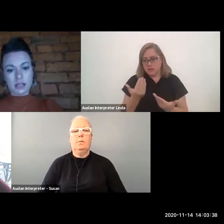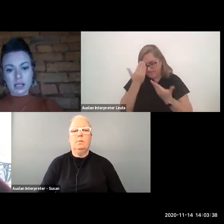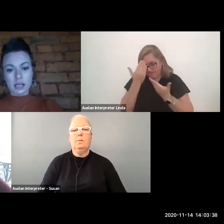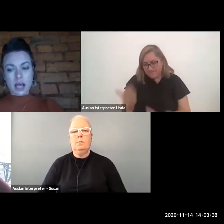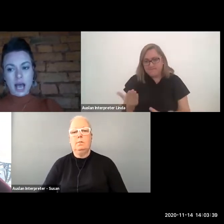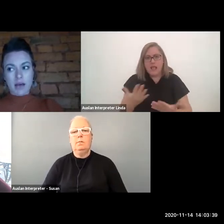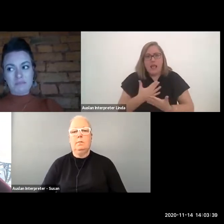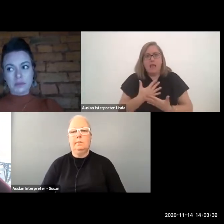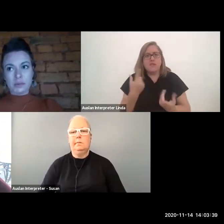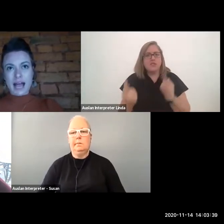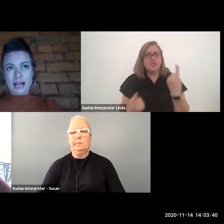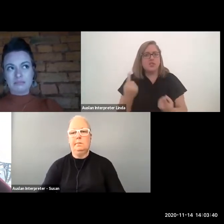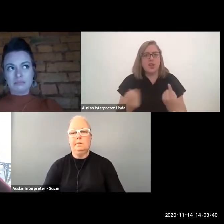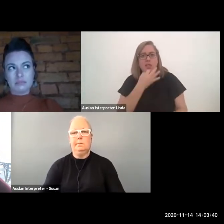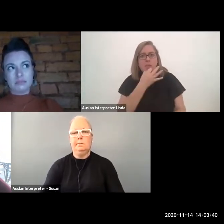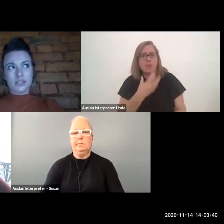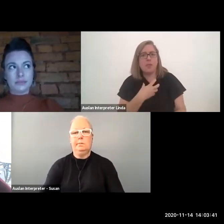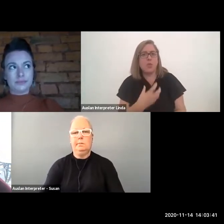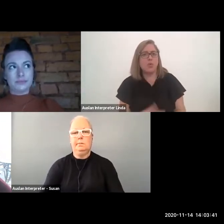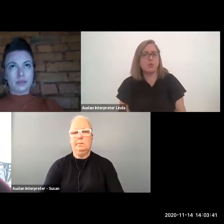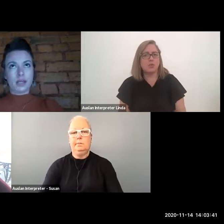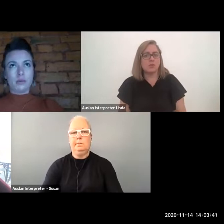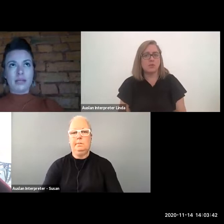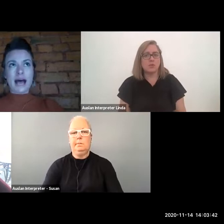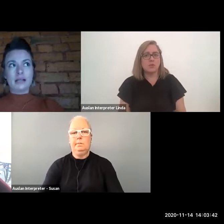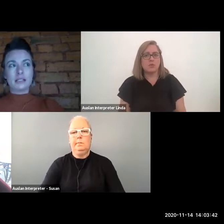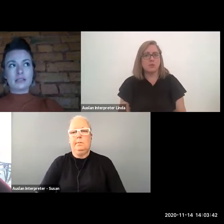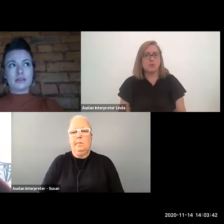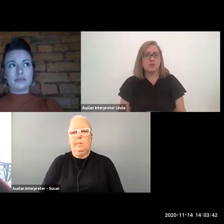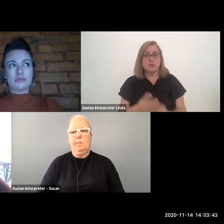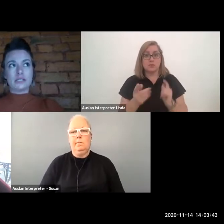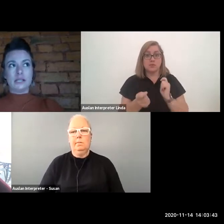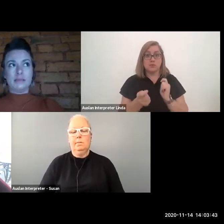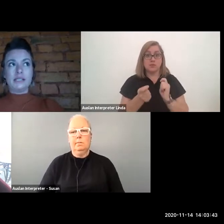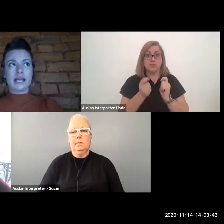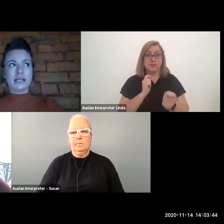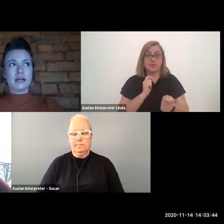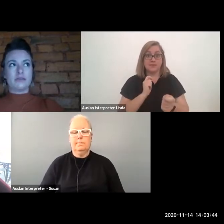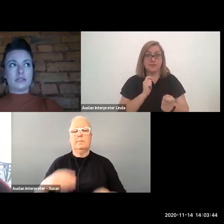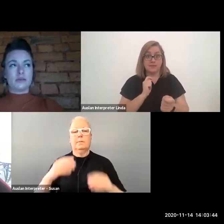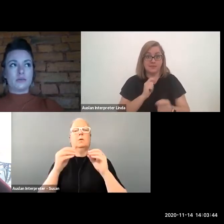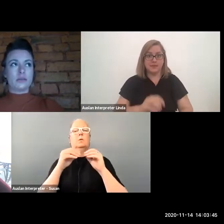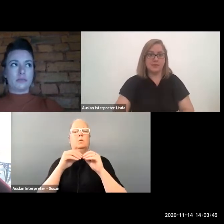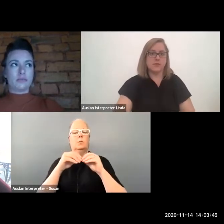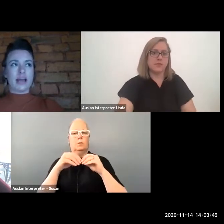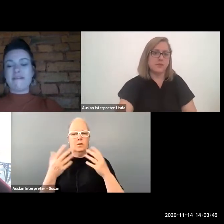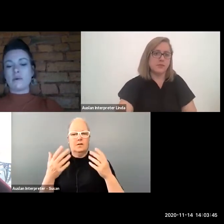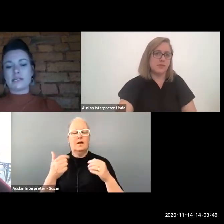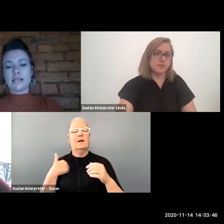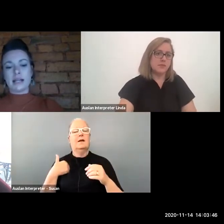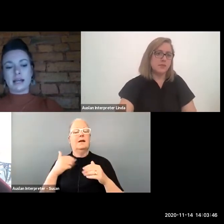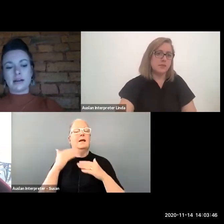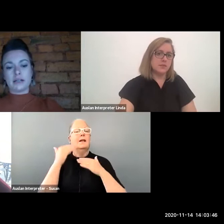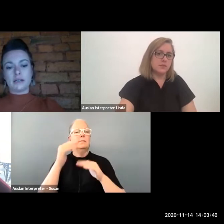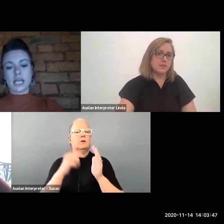other, without, you know, without sort of limiting ourselves to also put our